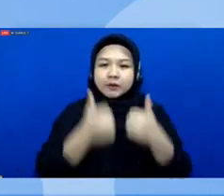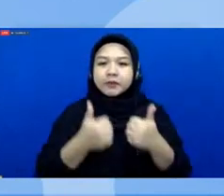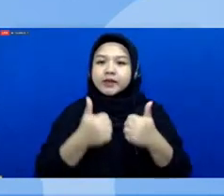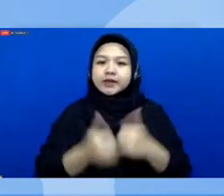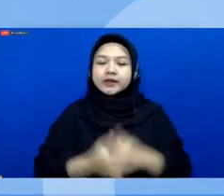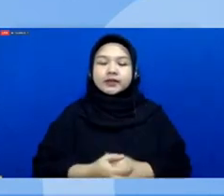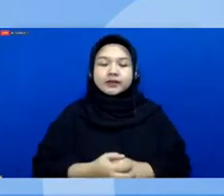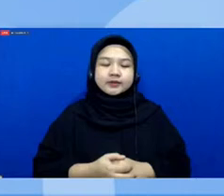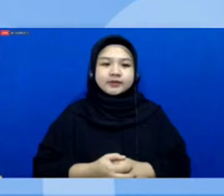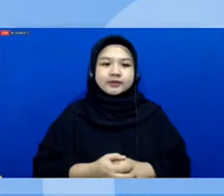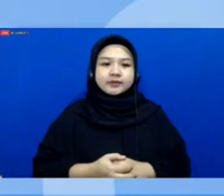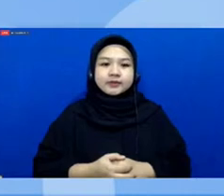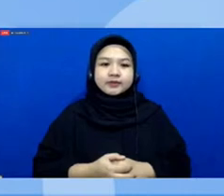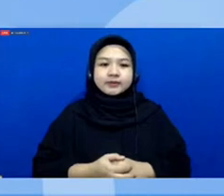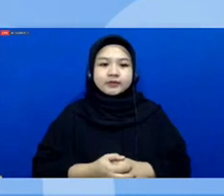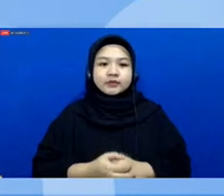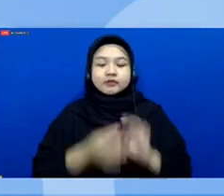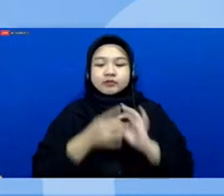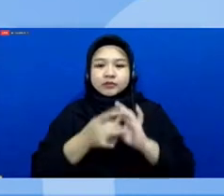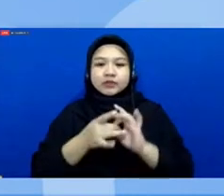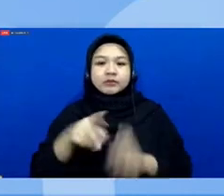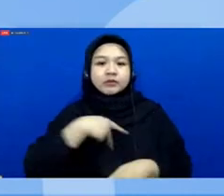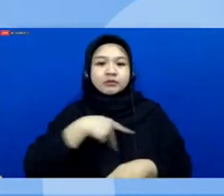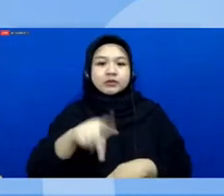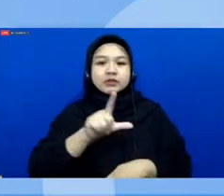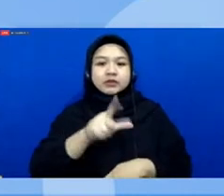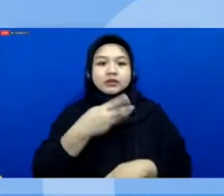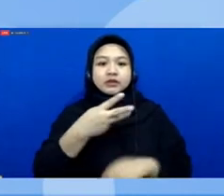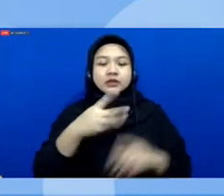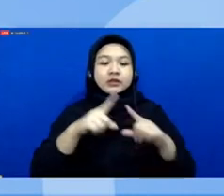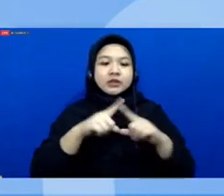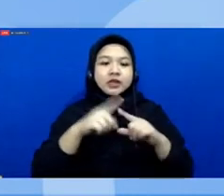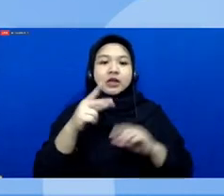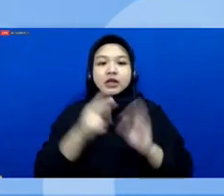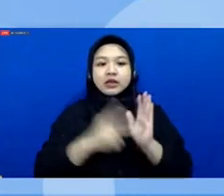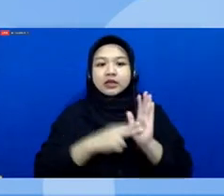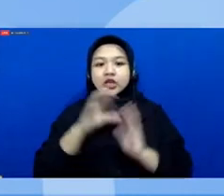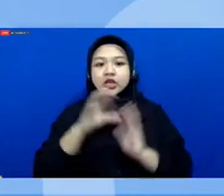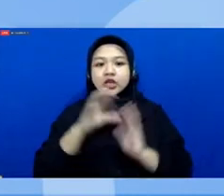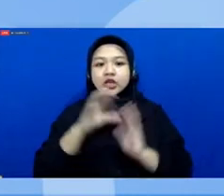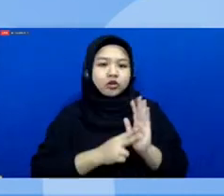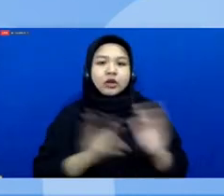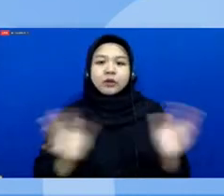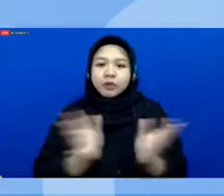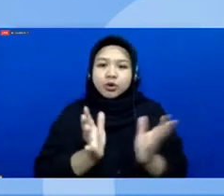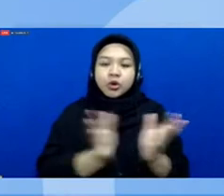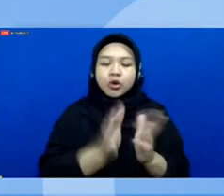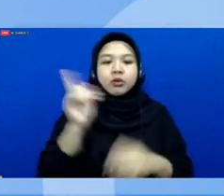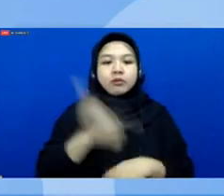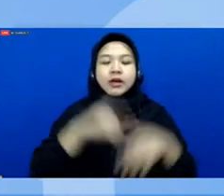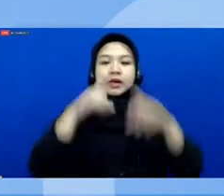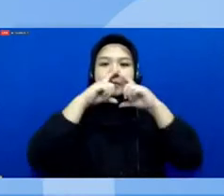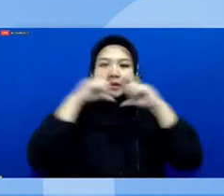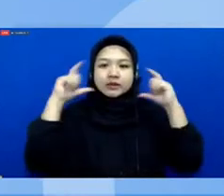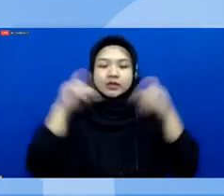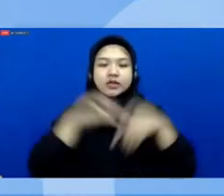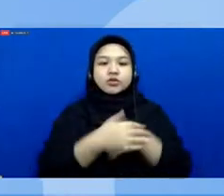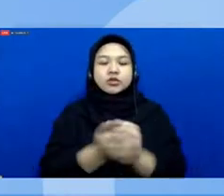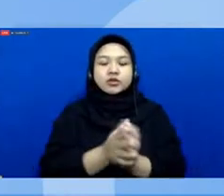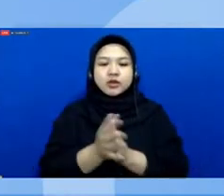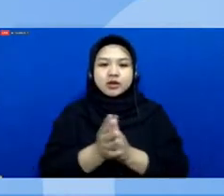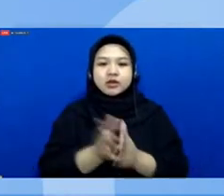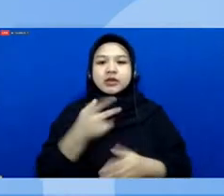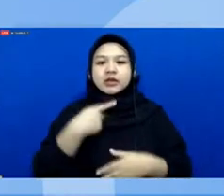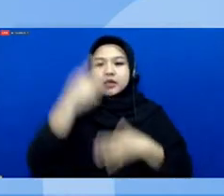participants, particularly in mask wearing and hand washing. We hope that the Lenon caseworkers and other volunteers who